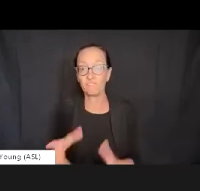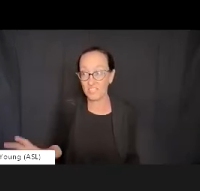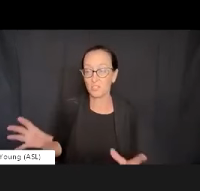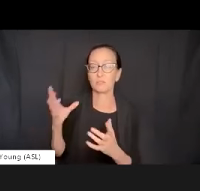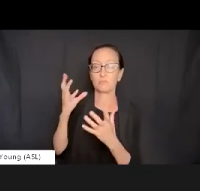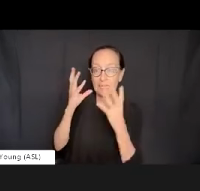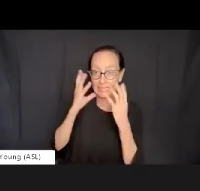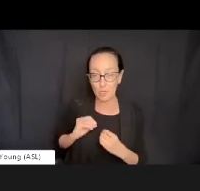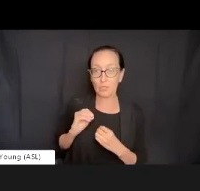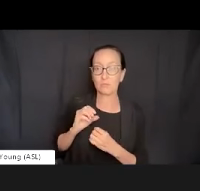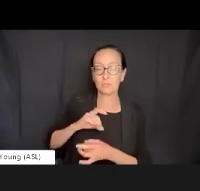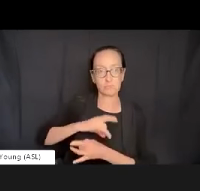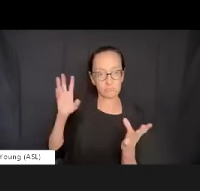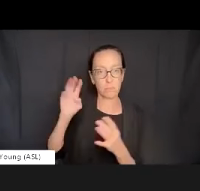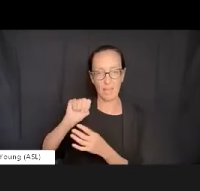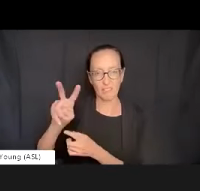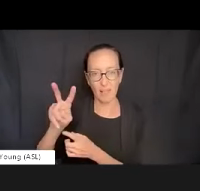violence.